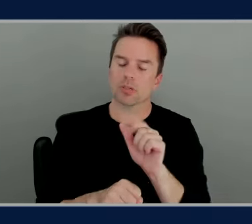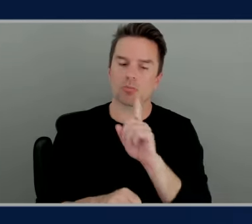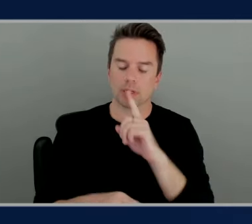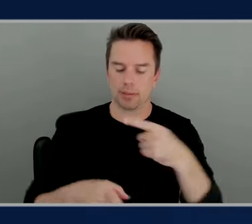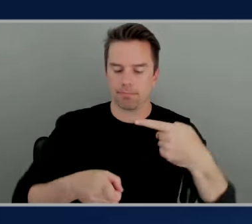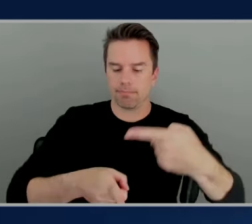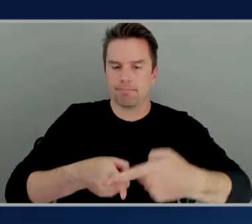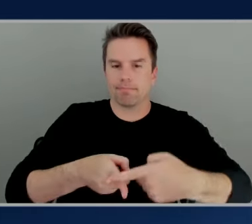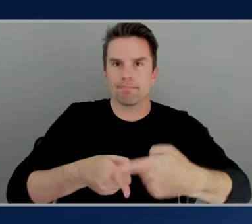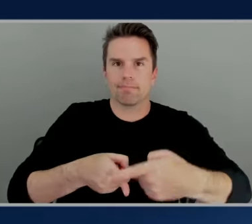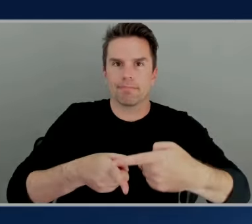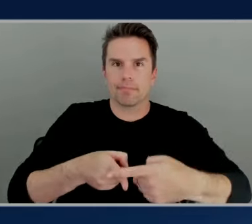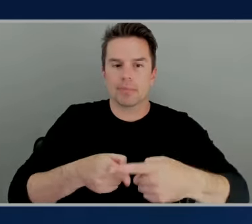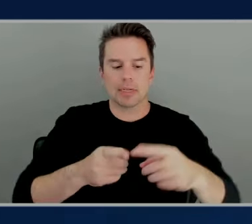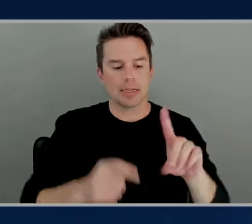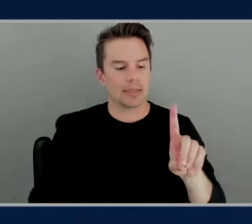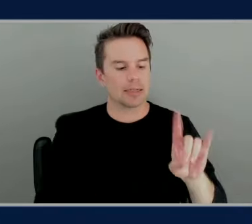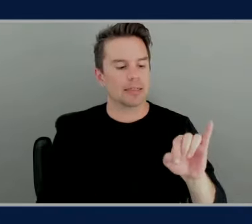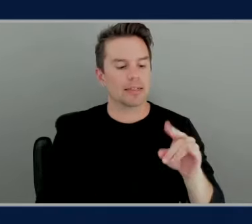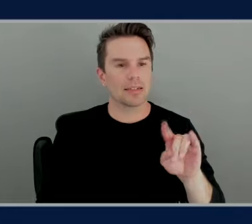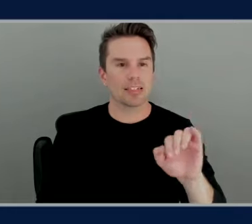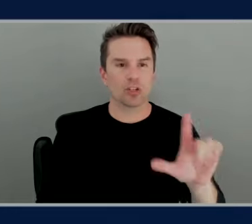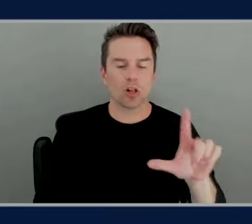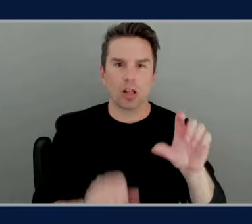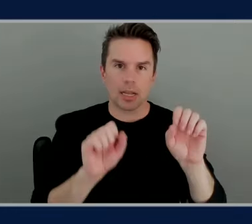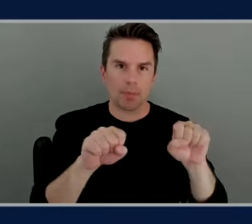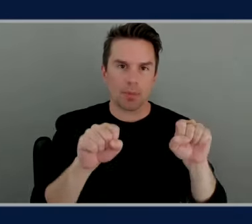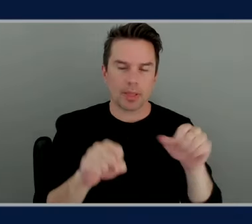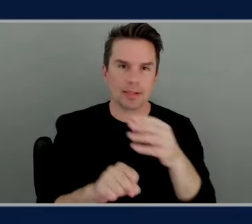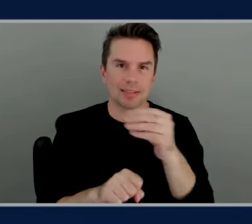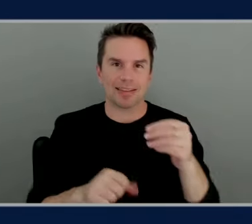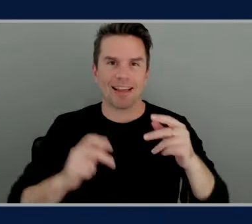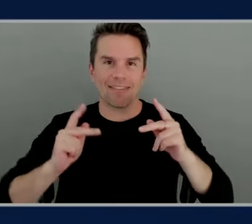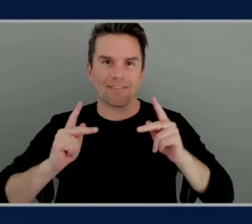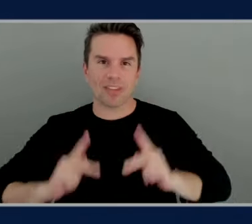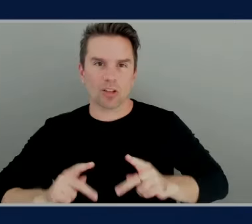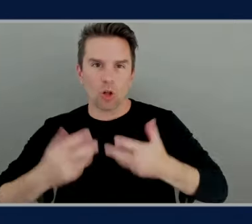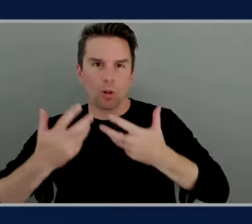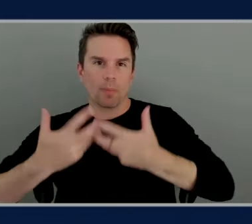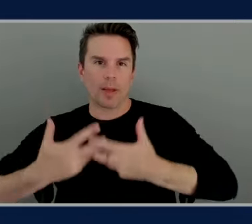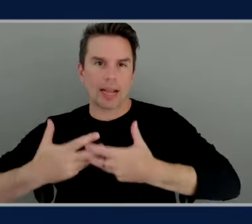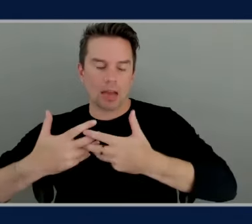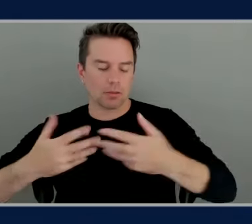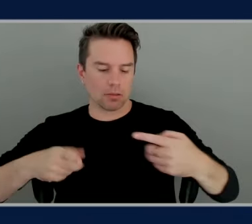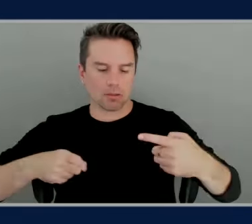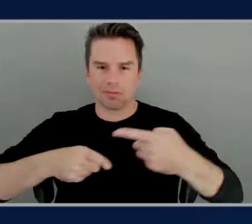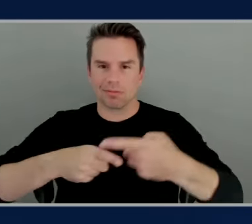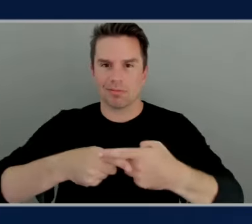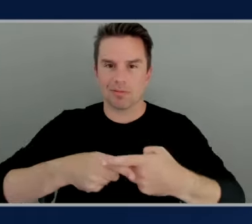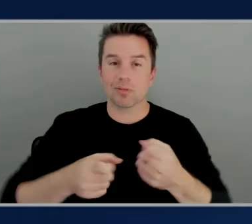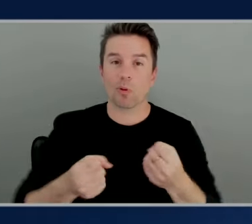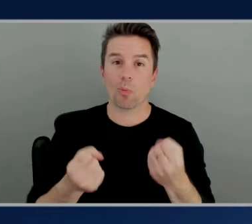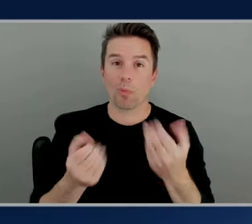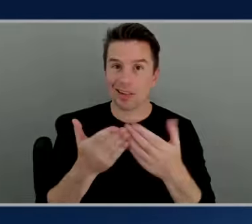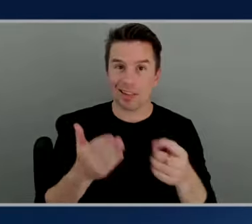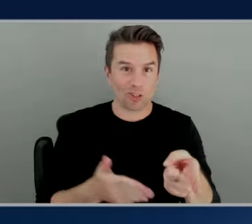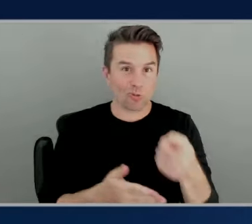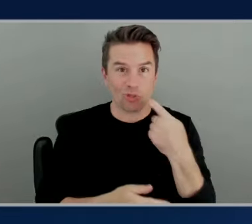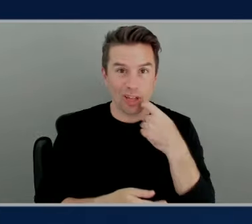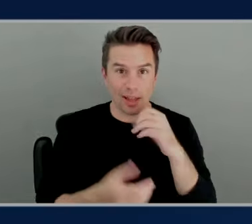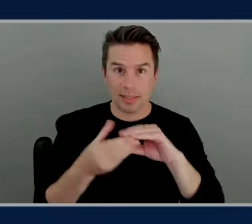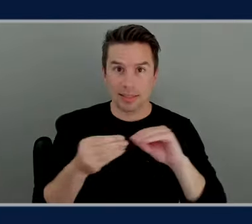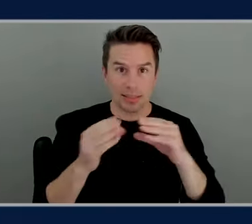digital capabilities along with like the physical and mechanical, right? So a lot of kind of the points that you just made, we need to bring